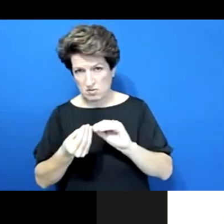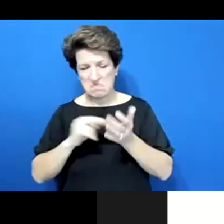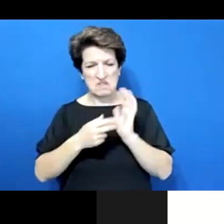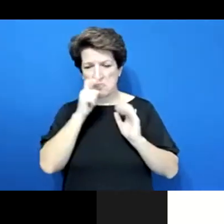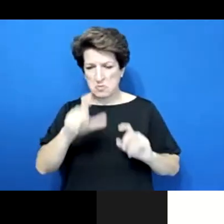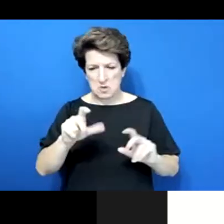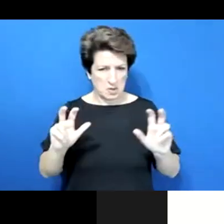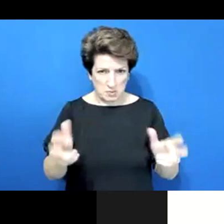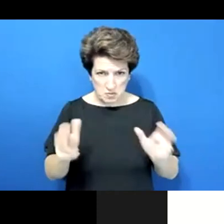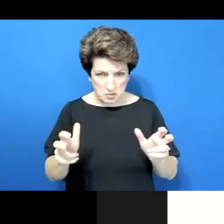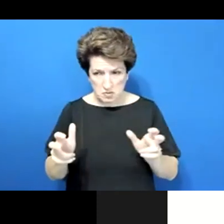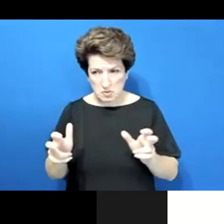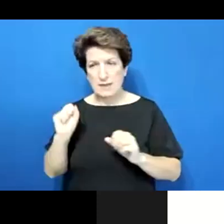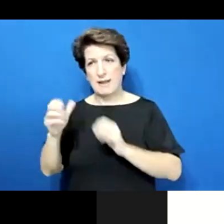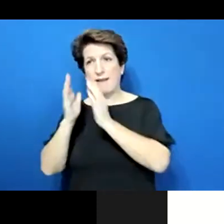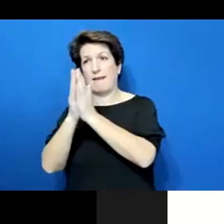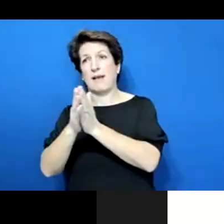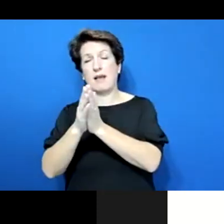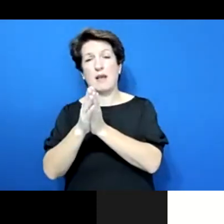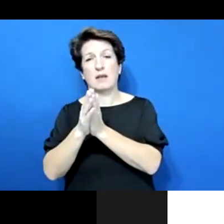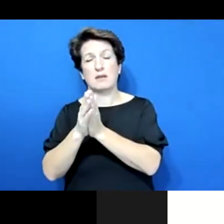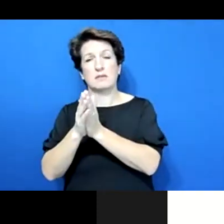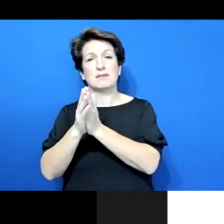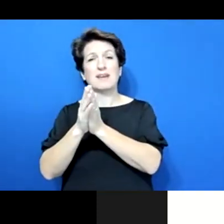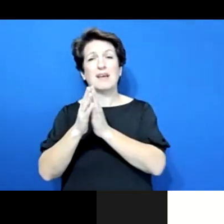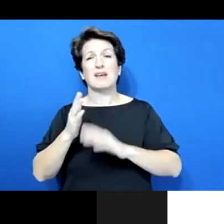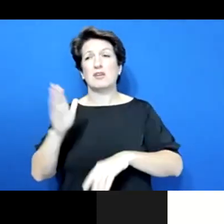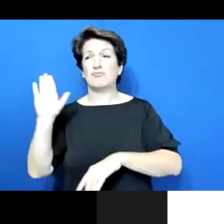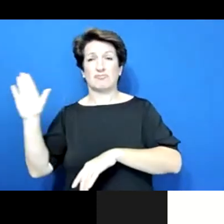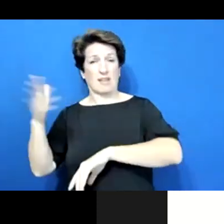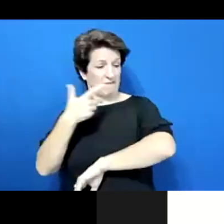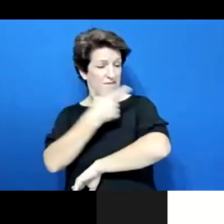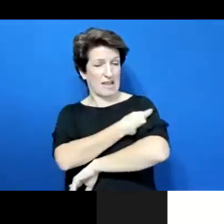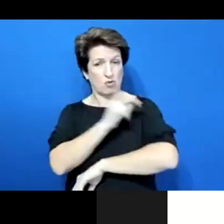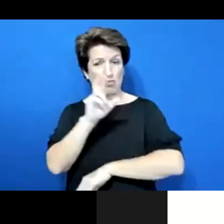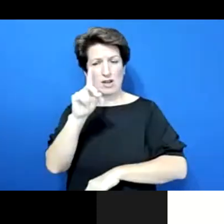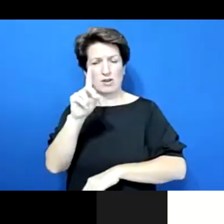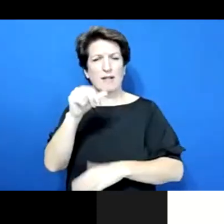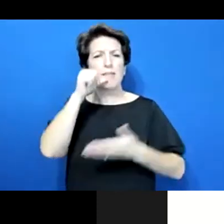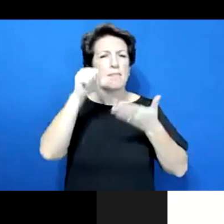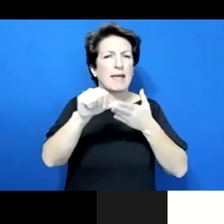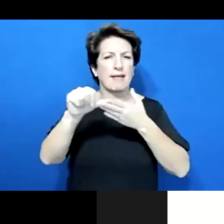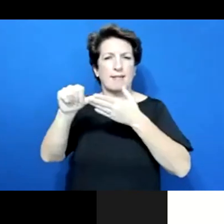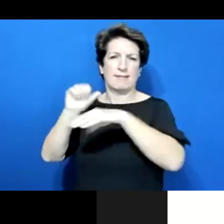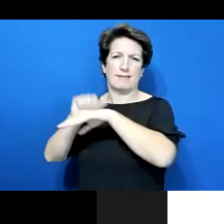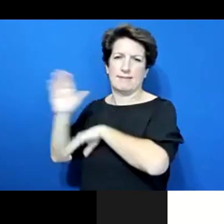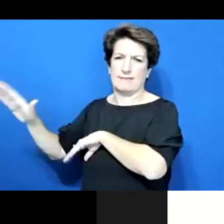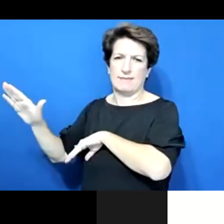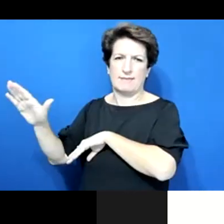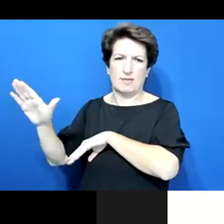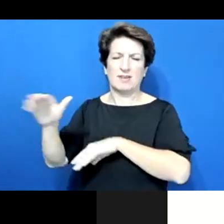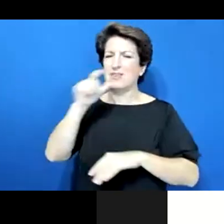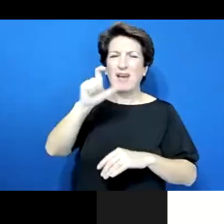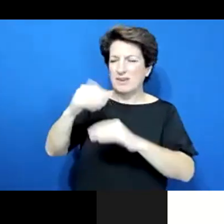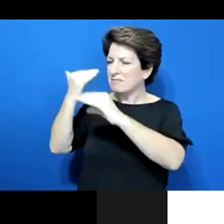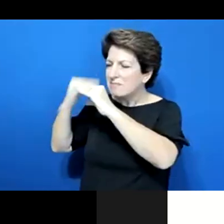also request that the vaccination record, a hard copy of it, a printout, be mailed to them instead of having a link or an electronic